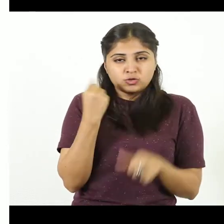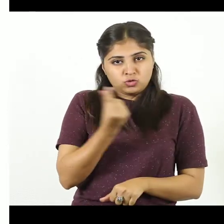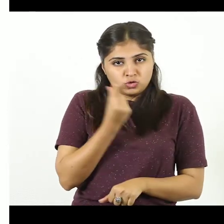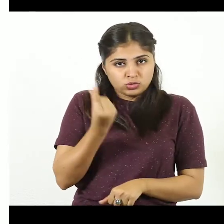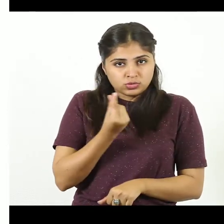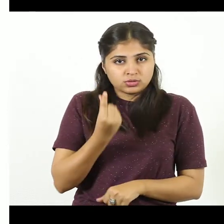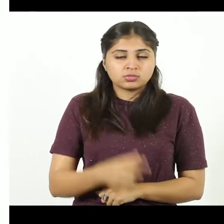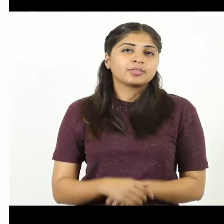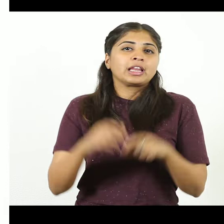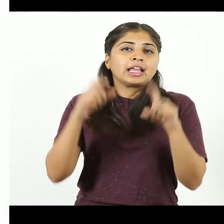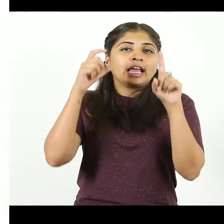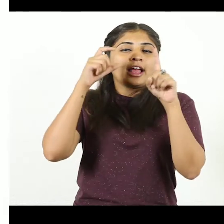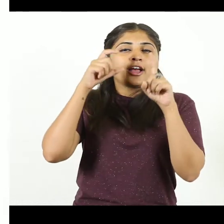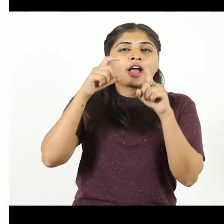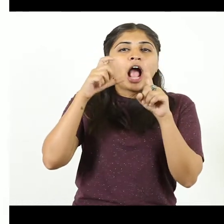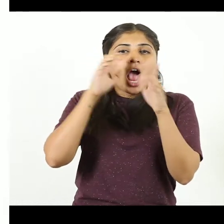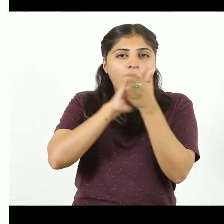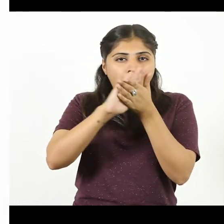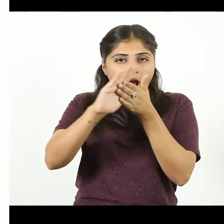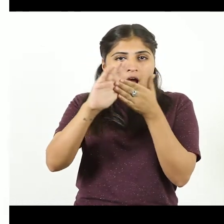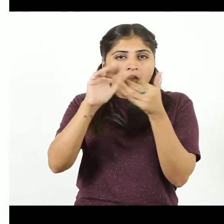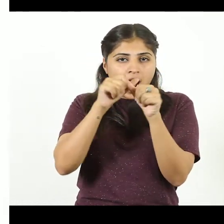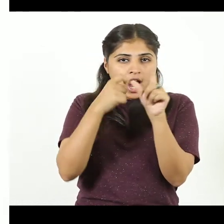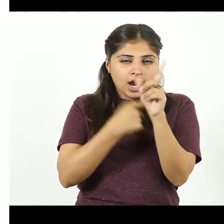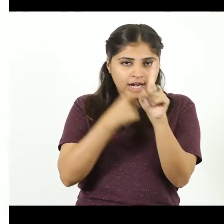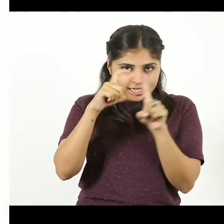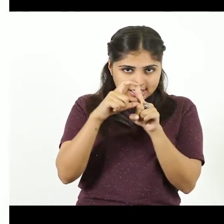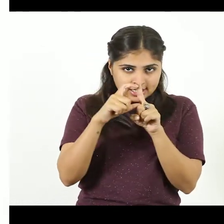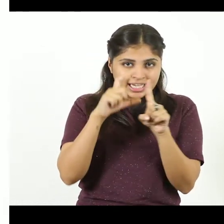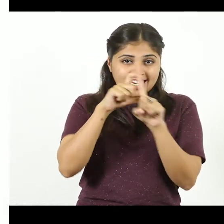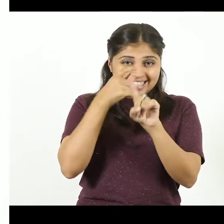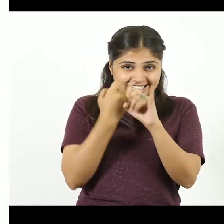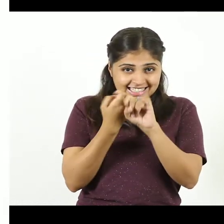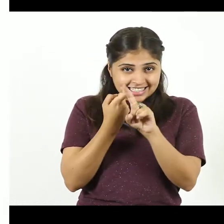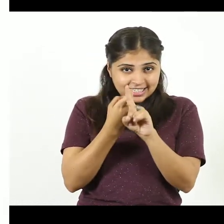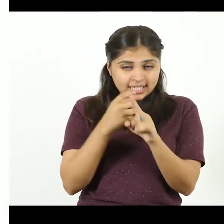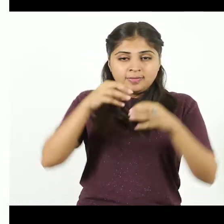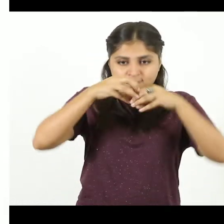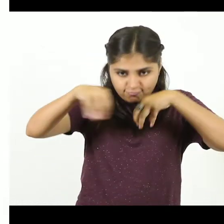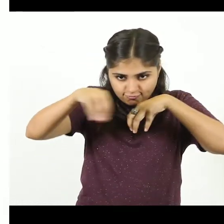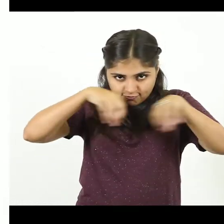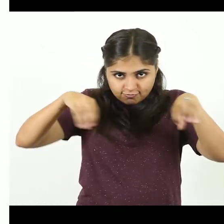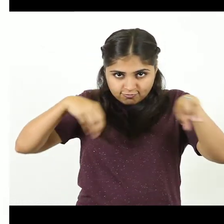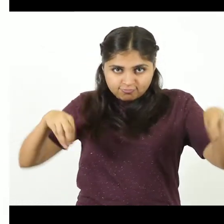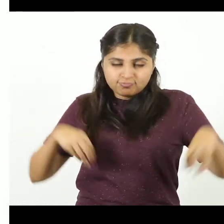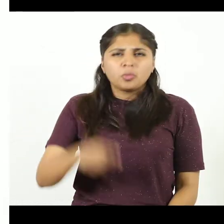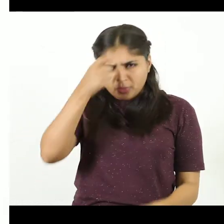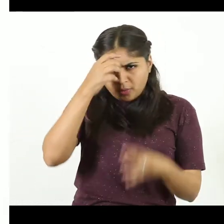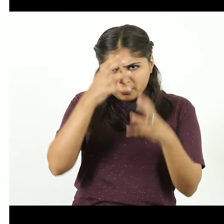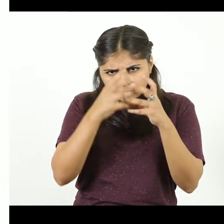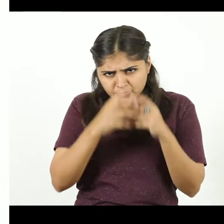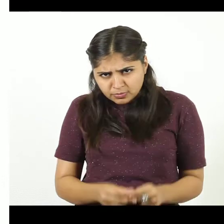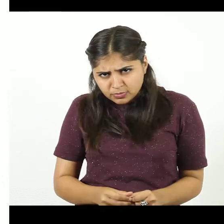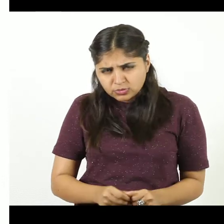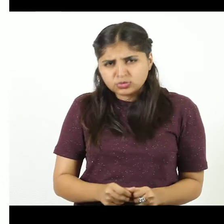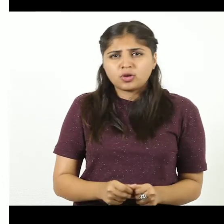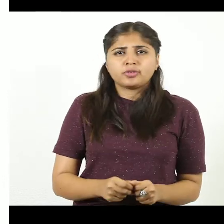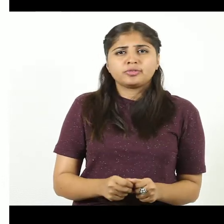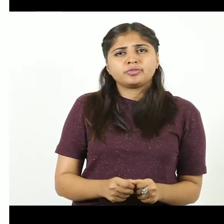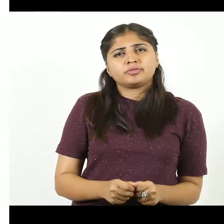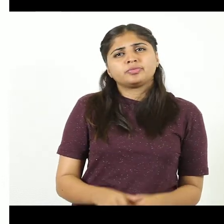defragmentation of hard drives, and troubleshoot hardware and software issues.